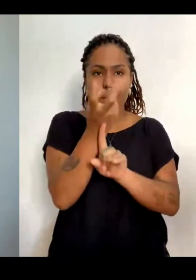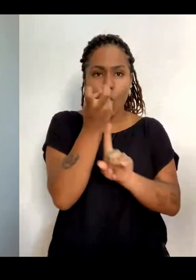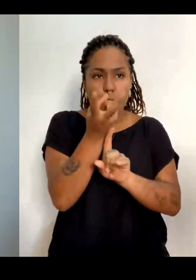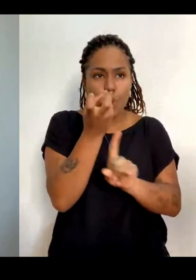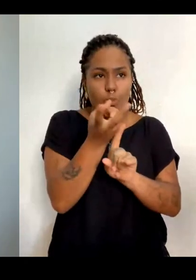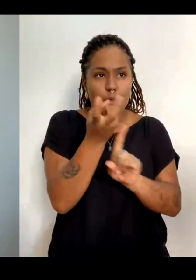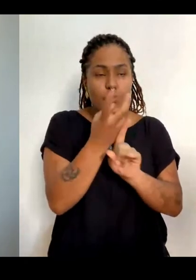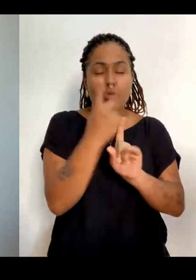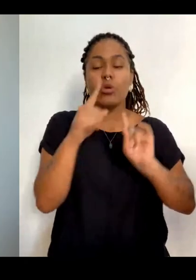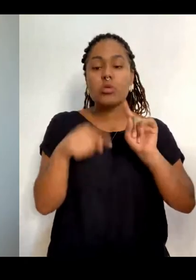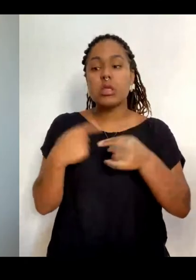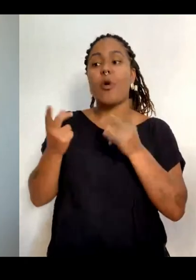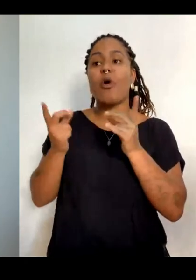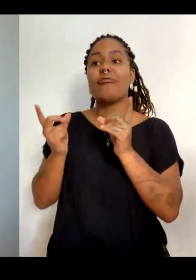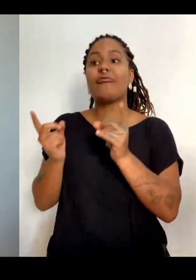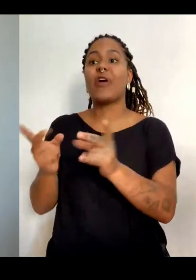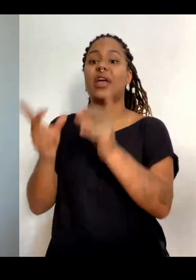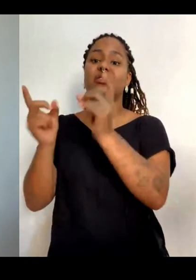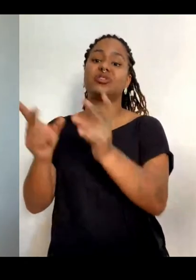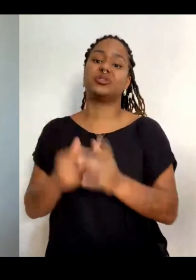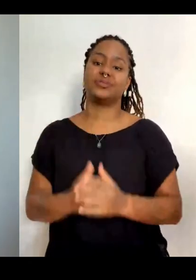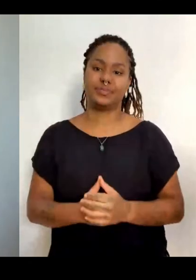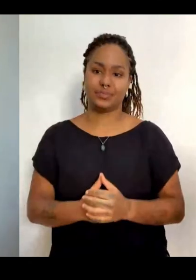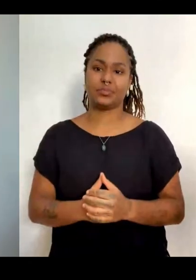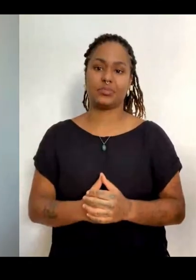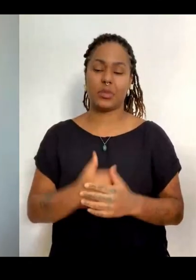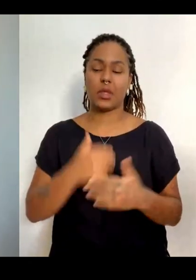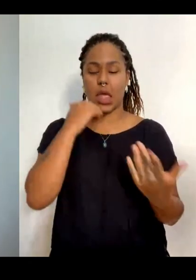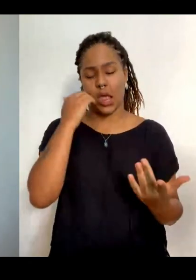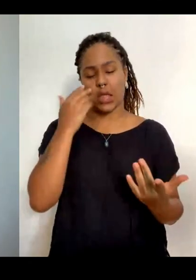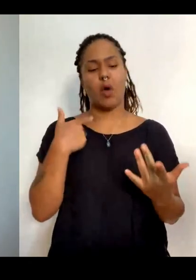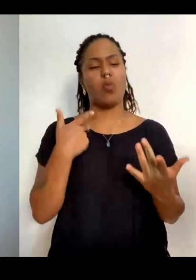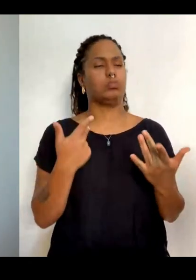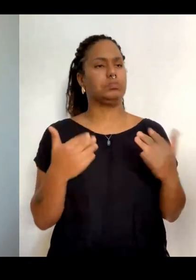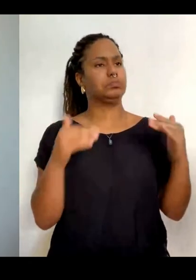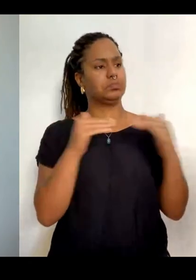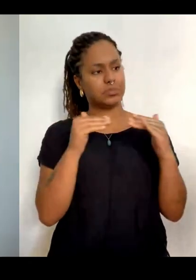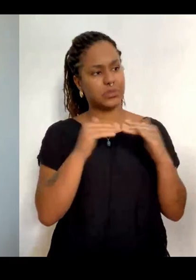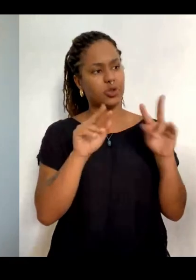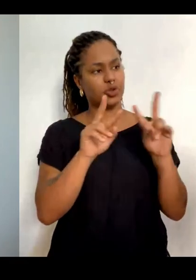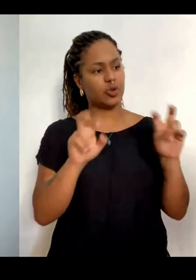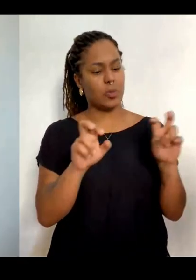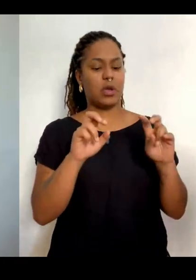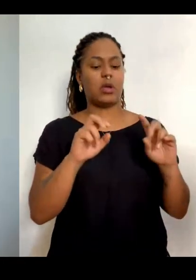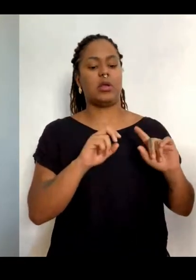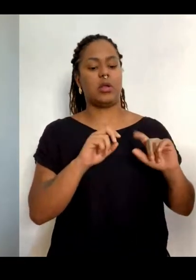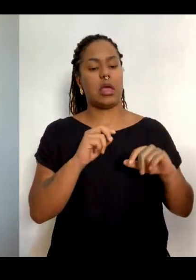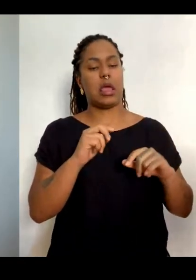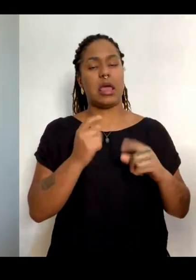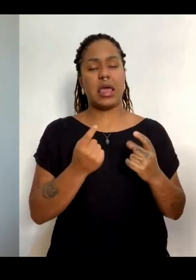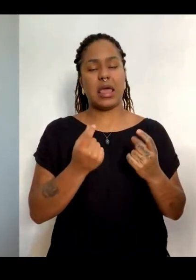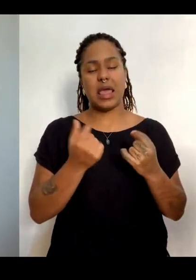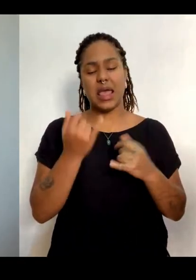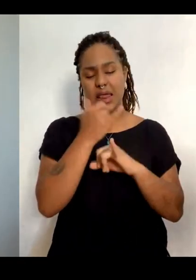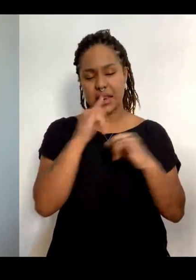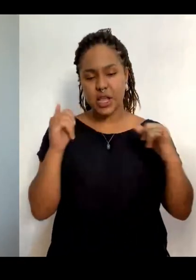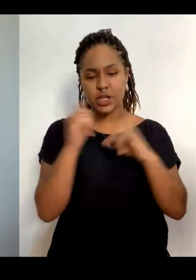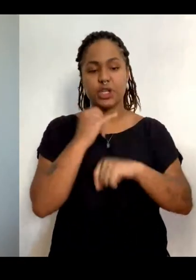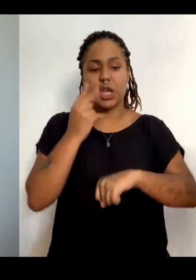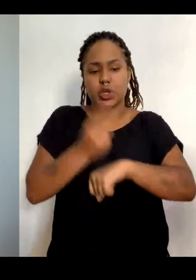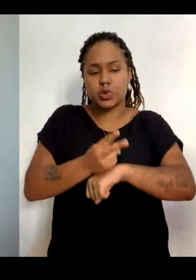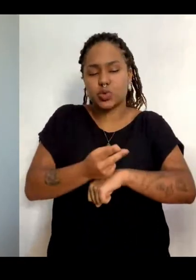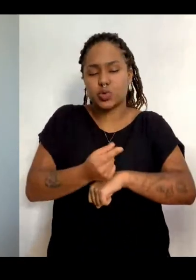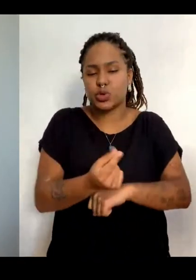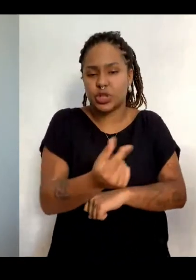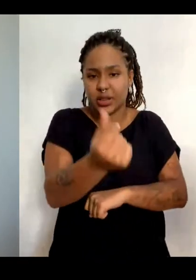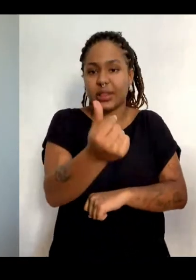a form of colonialism so it is a very complicated relationship and I think this is something that we'll have to look at